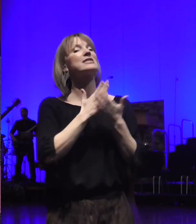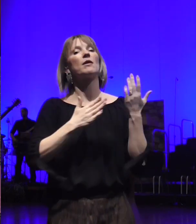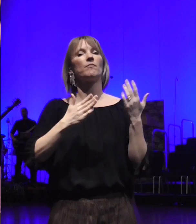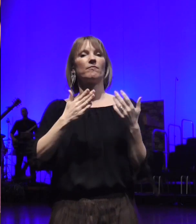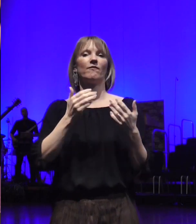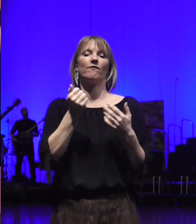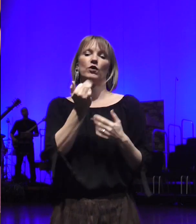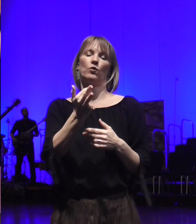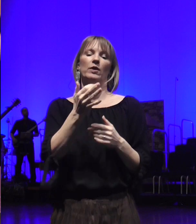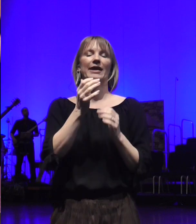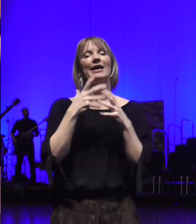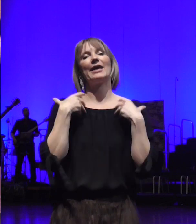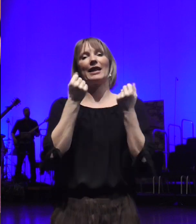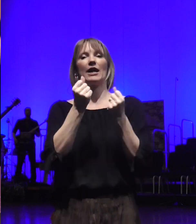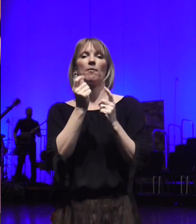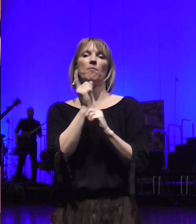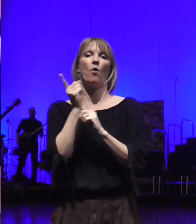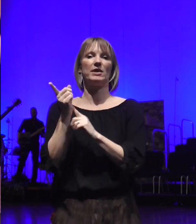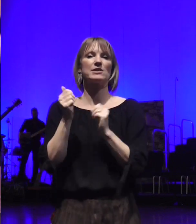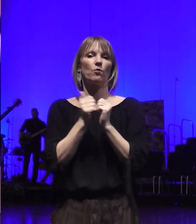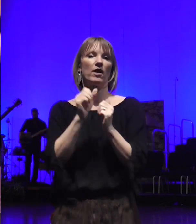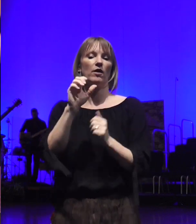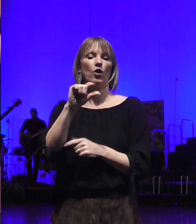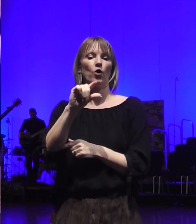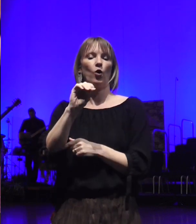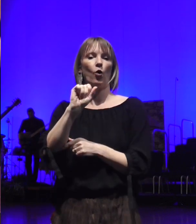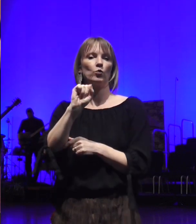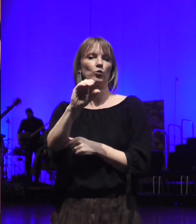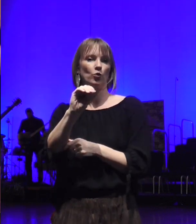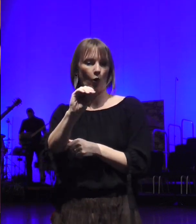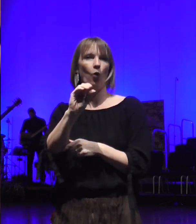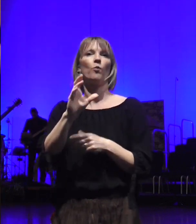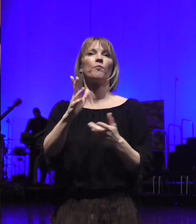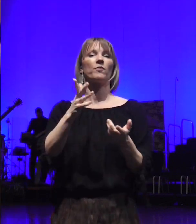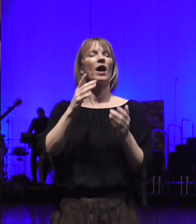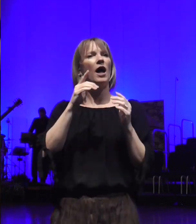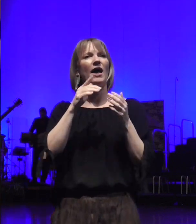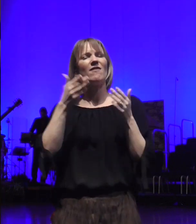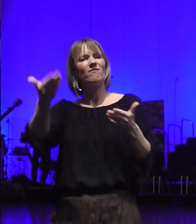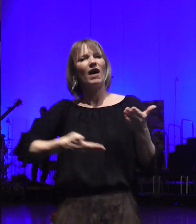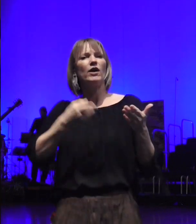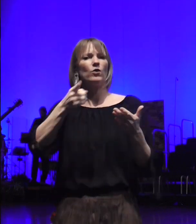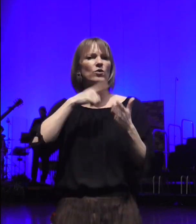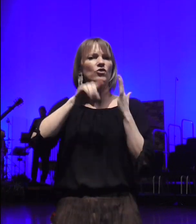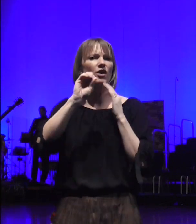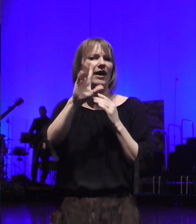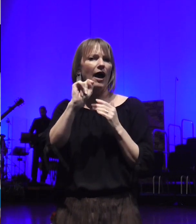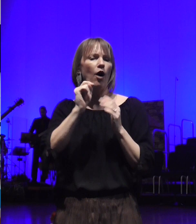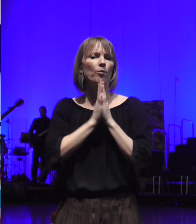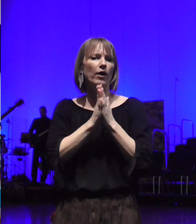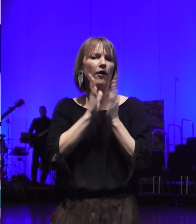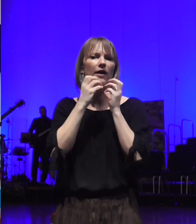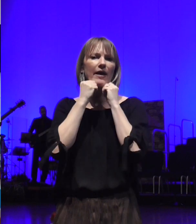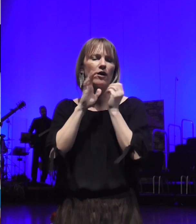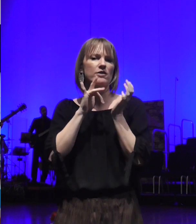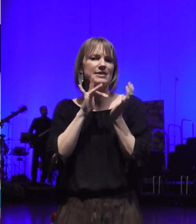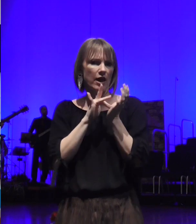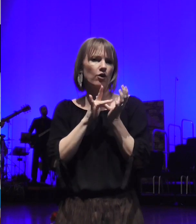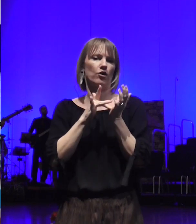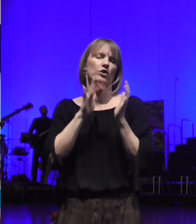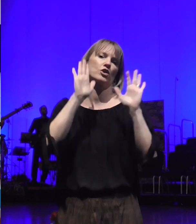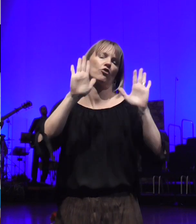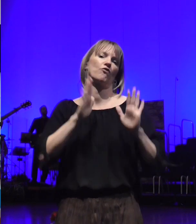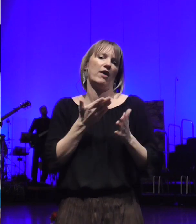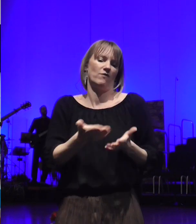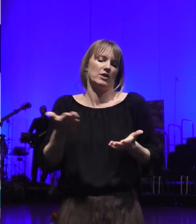and Lee. I'd like to invite you to check out the Prayer and Care Center. It's an incredible resource. For more information about